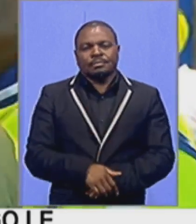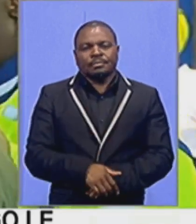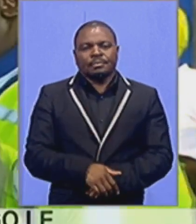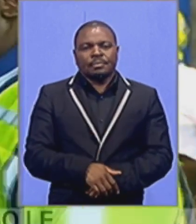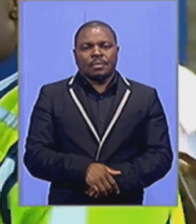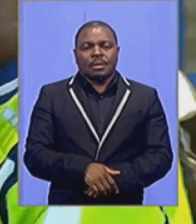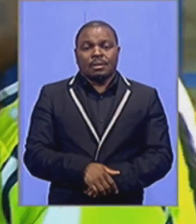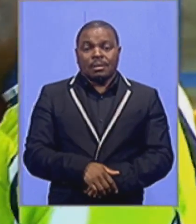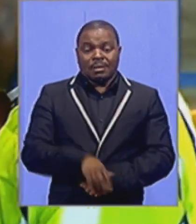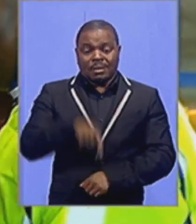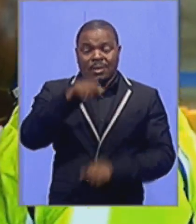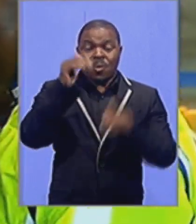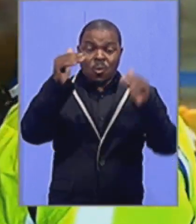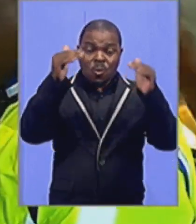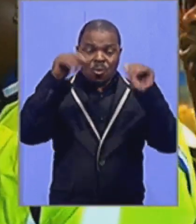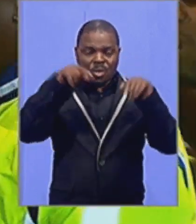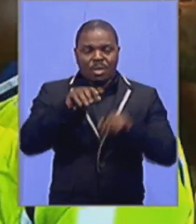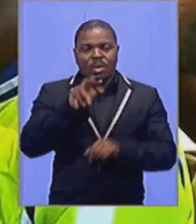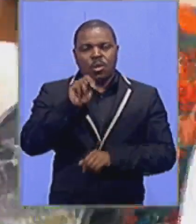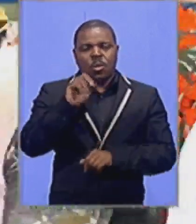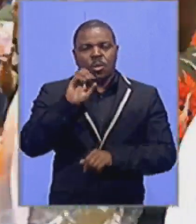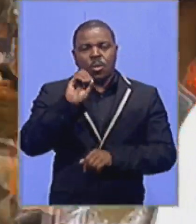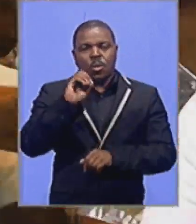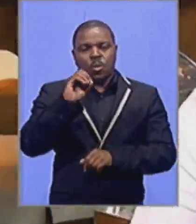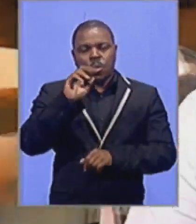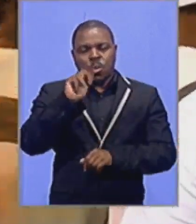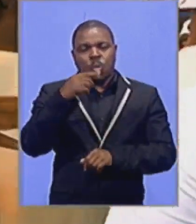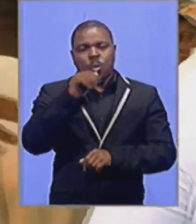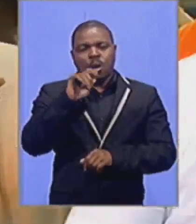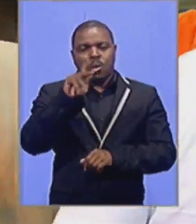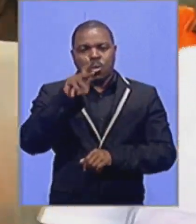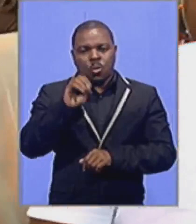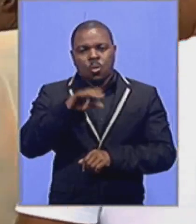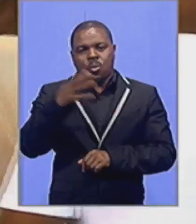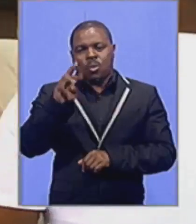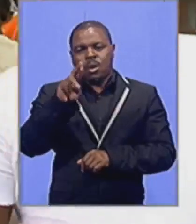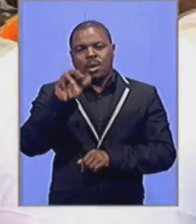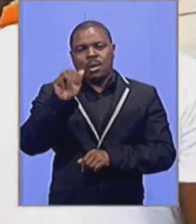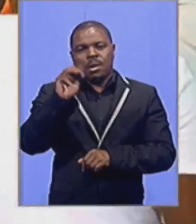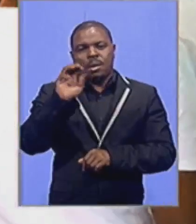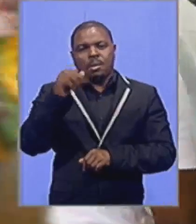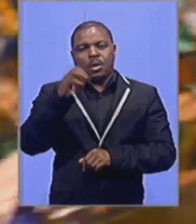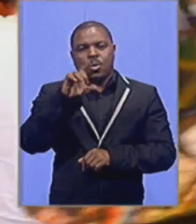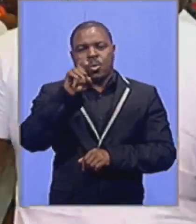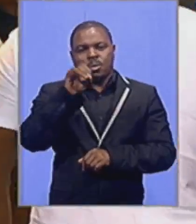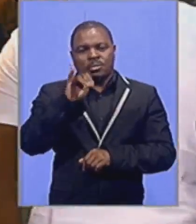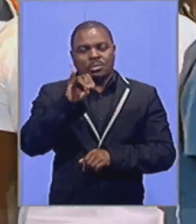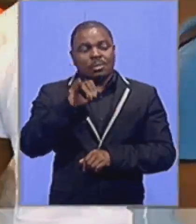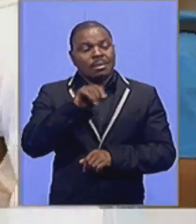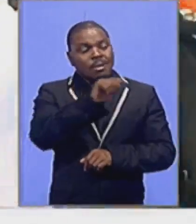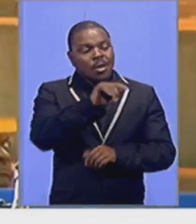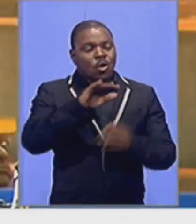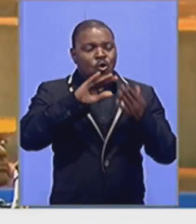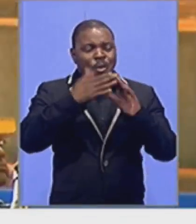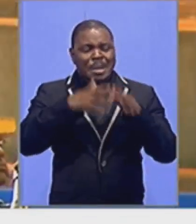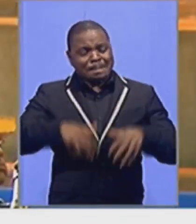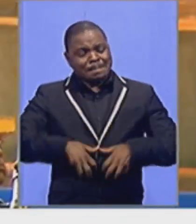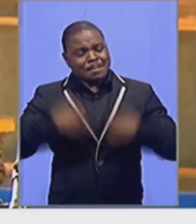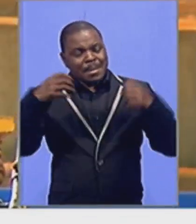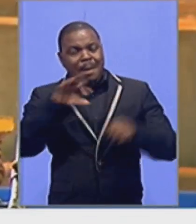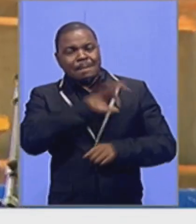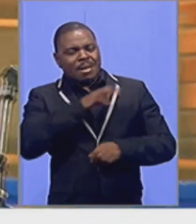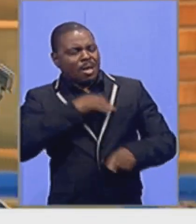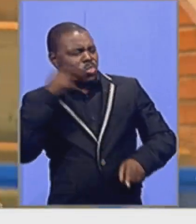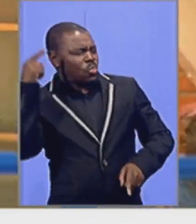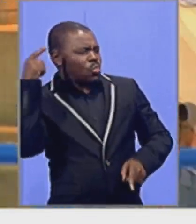Go kile go thunya lerole ka holong ya ngwakora mahlodi nakong ya ge badudi bao ba bifetšego e be ba fosha meyara phetiši ka mahlapa ba molao ba kile